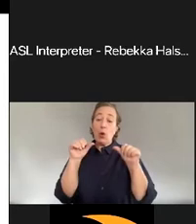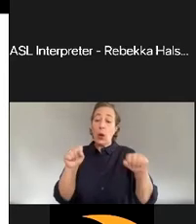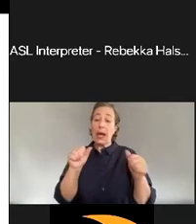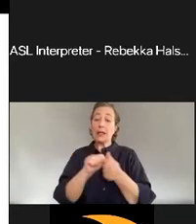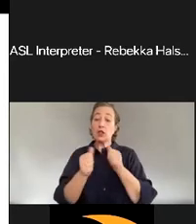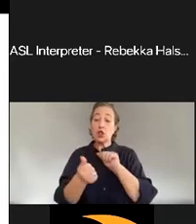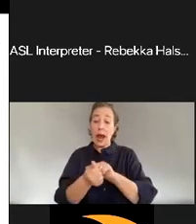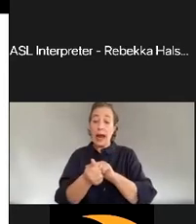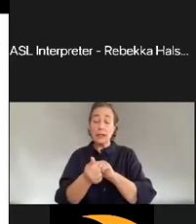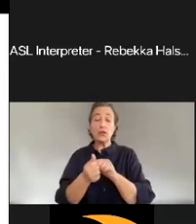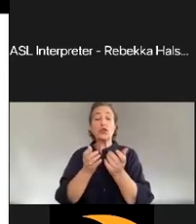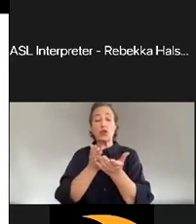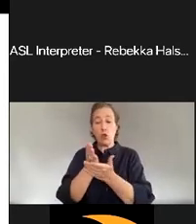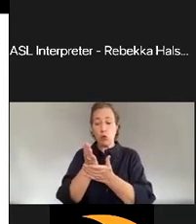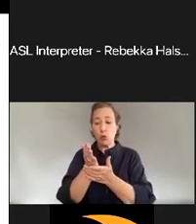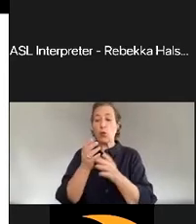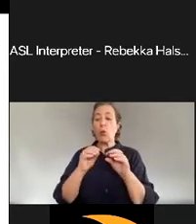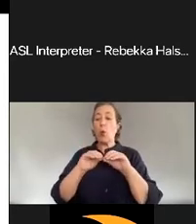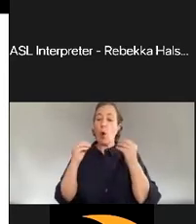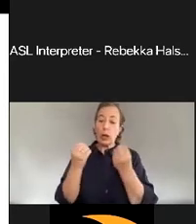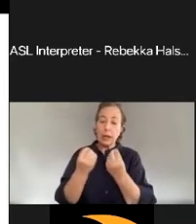through organization of